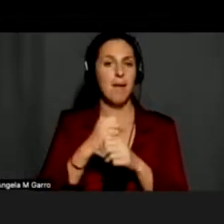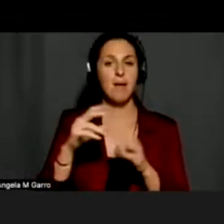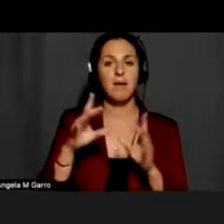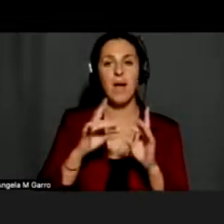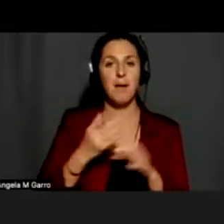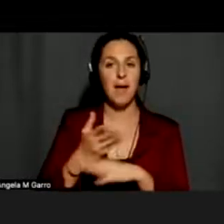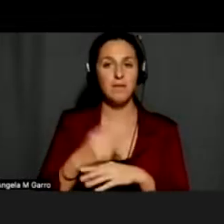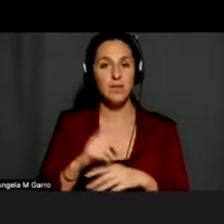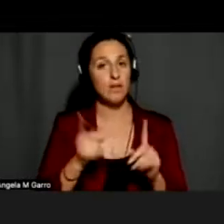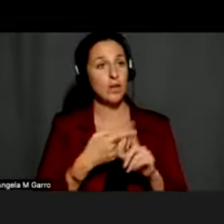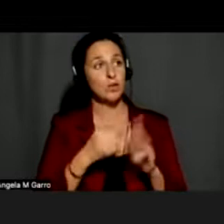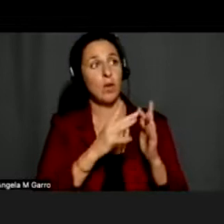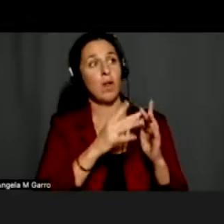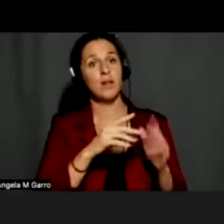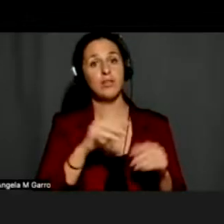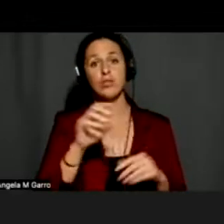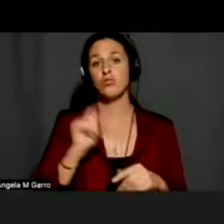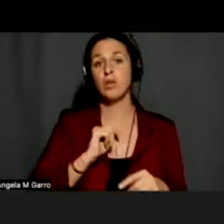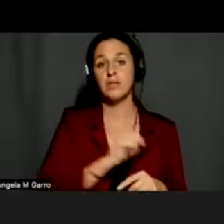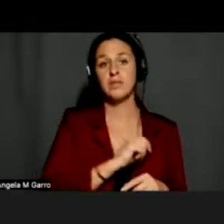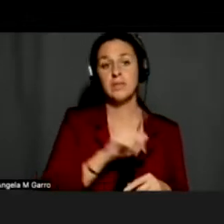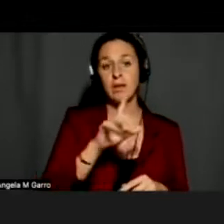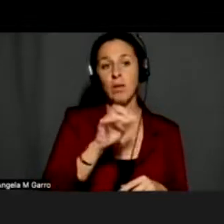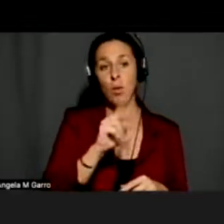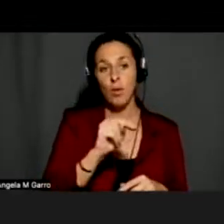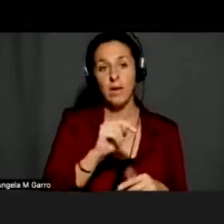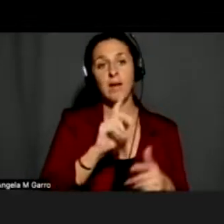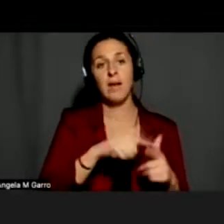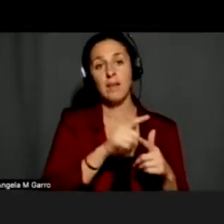going down the line, start with Trustee Warren, and we will take turns going down the line.